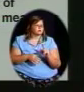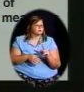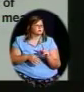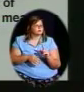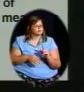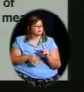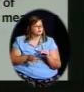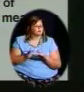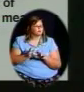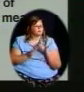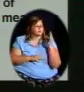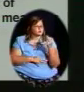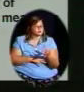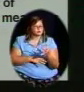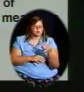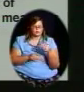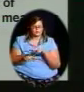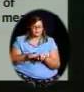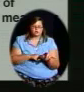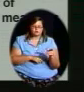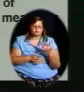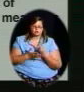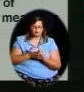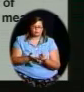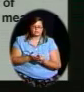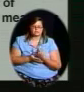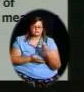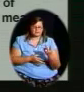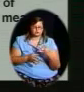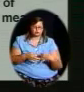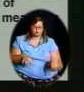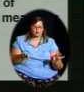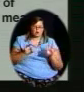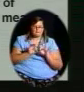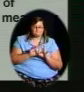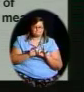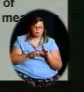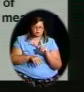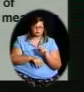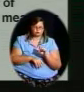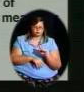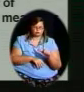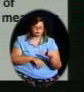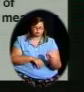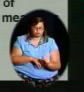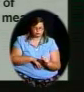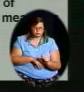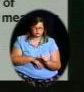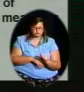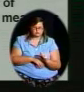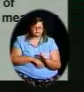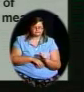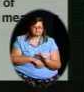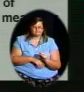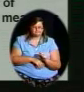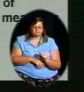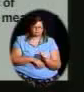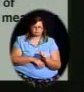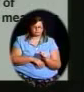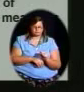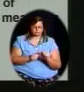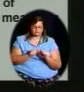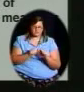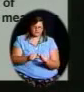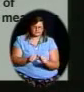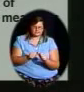continuous improvement plan, Dr. Graham also talked to us about 2 very important tools, process tracking tools, a